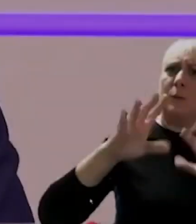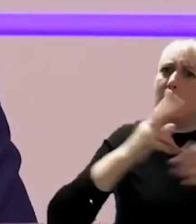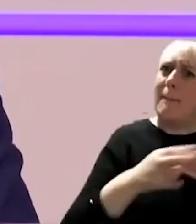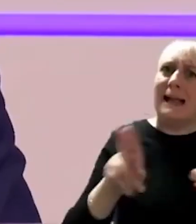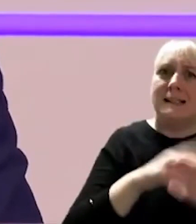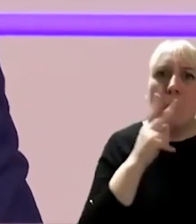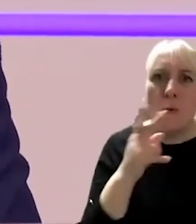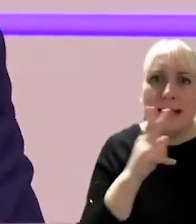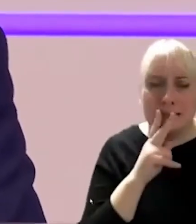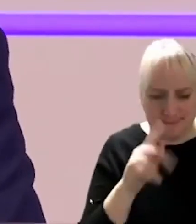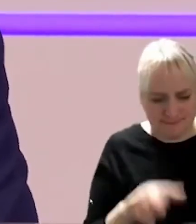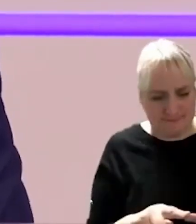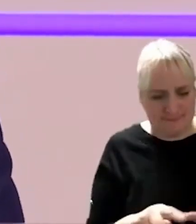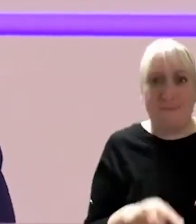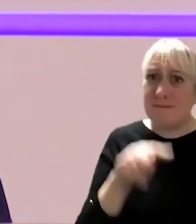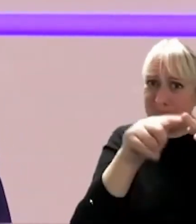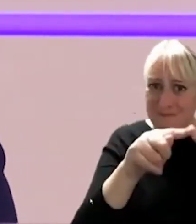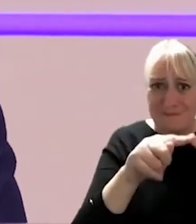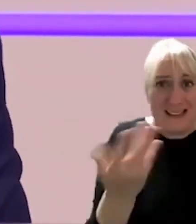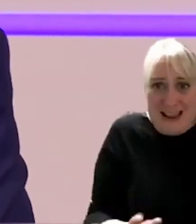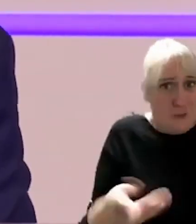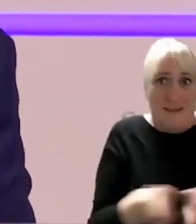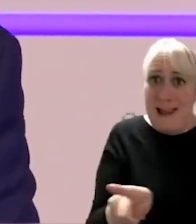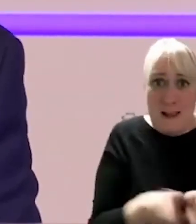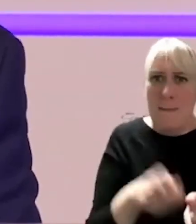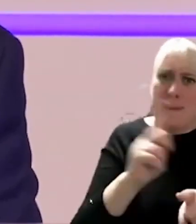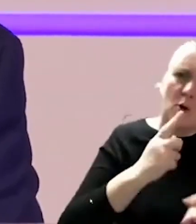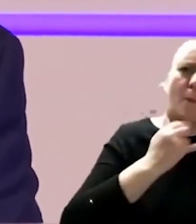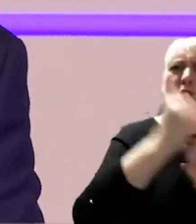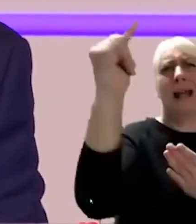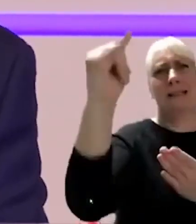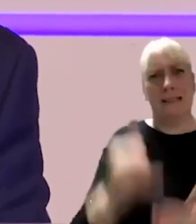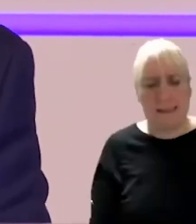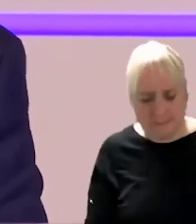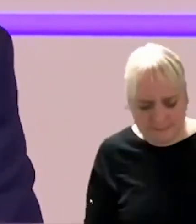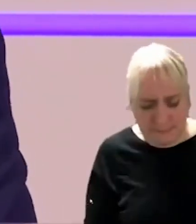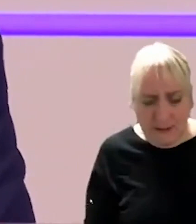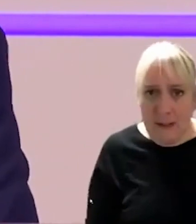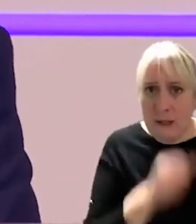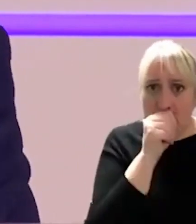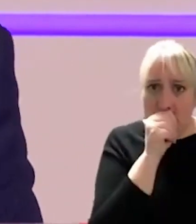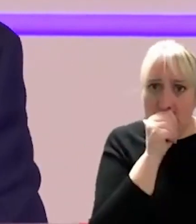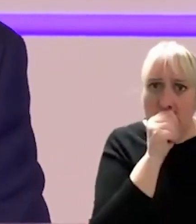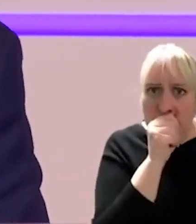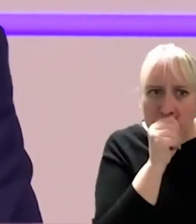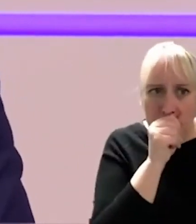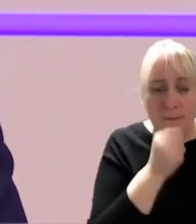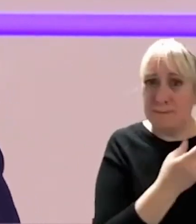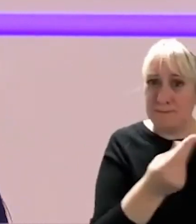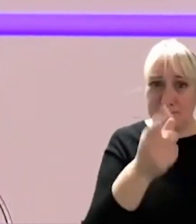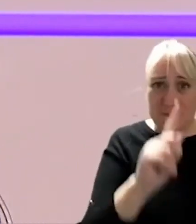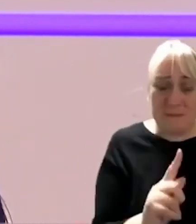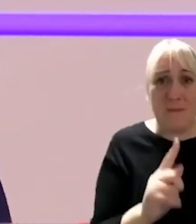What I find unacceptable, though, is some of those who've got legitimate objections joining hands with some of those outside